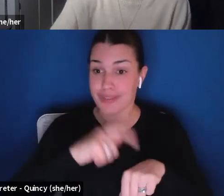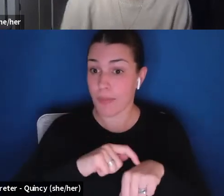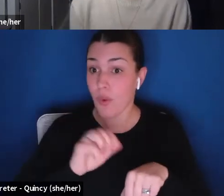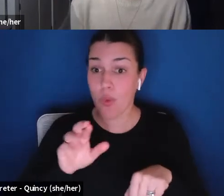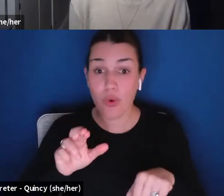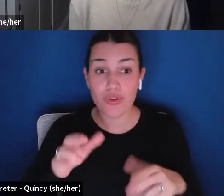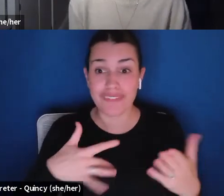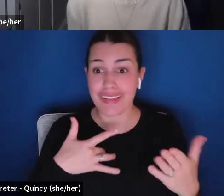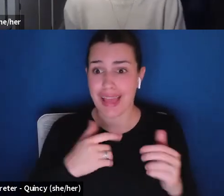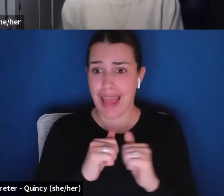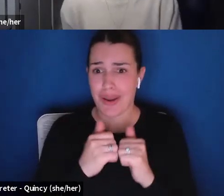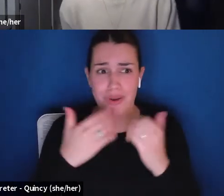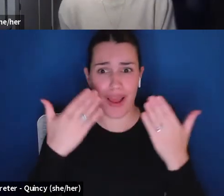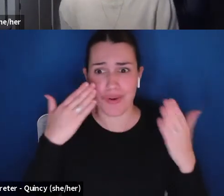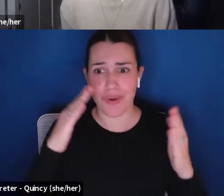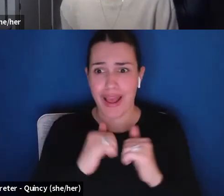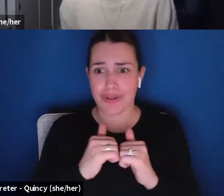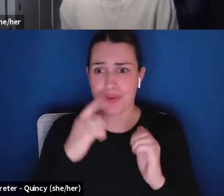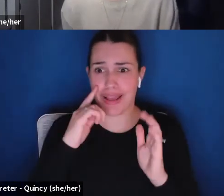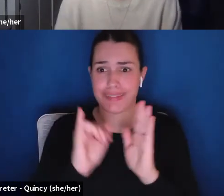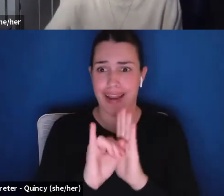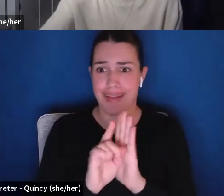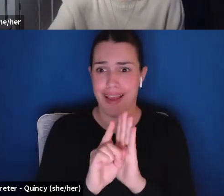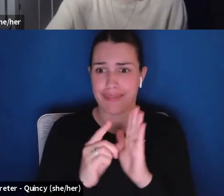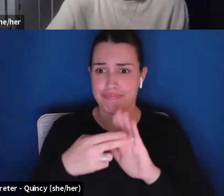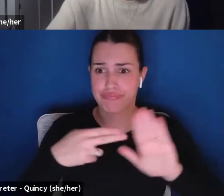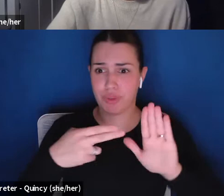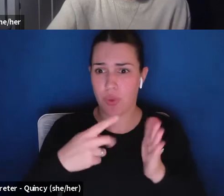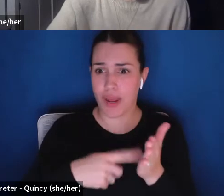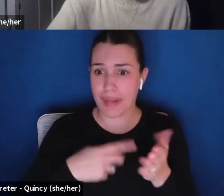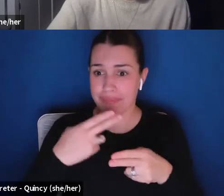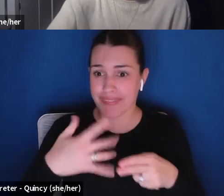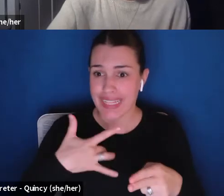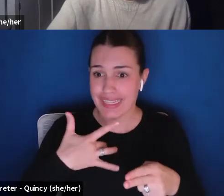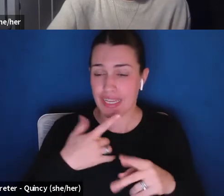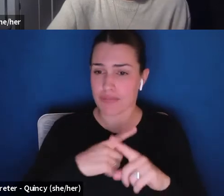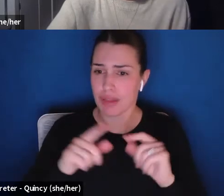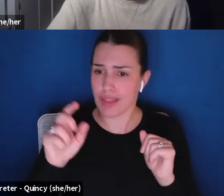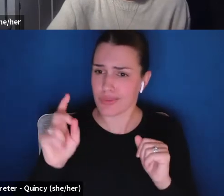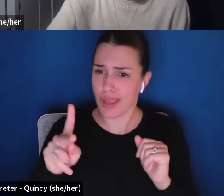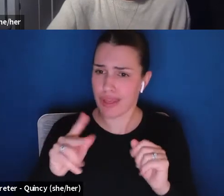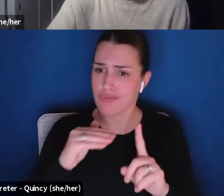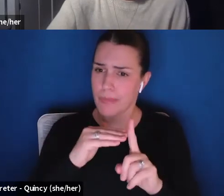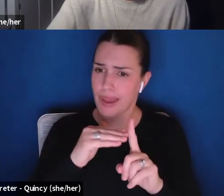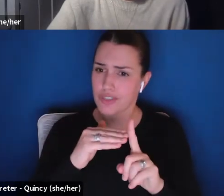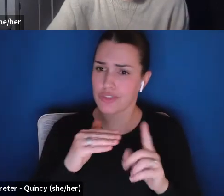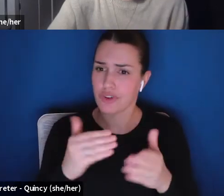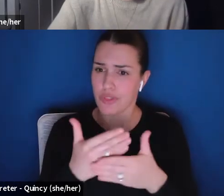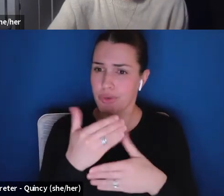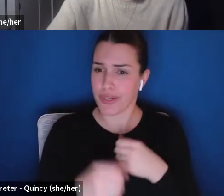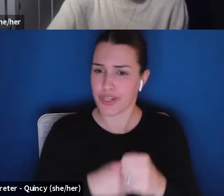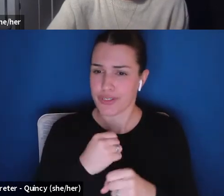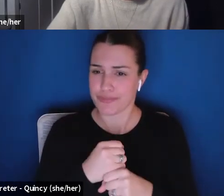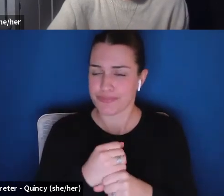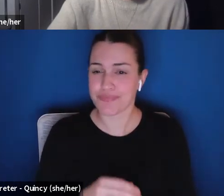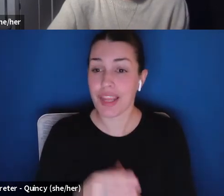to identify what you're feeling. So these are just a couple reminders as we enter the new year. And before we move on to the